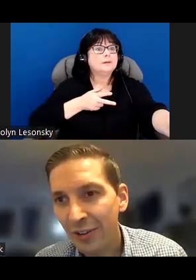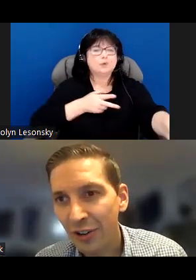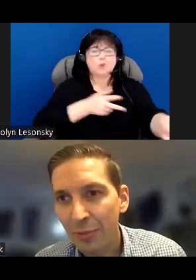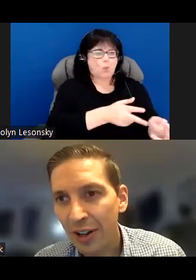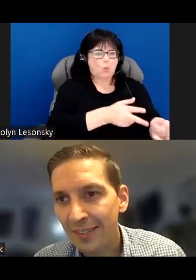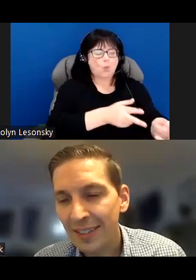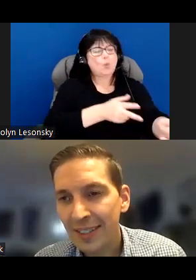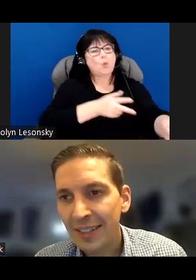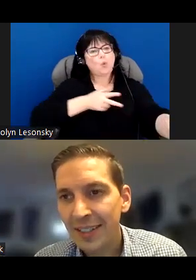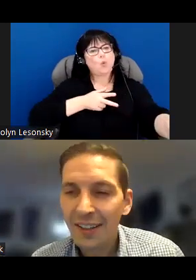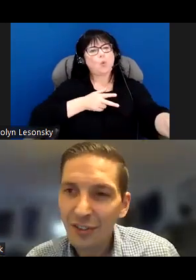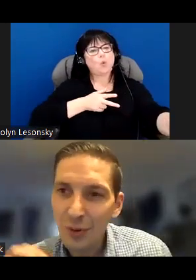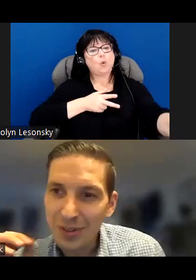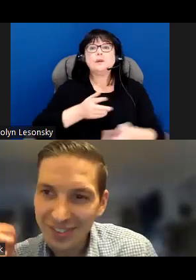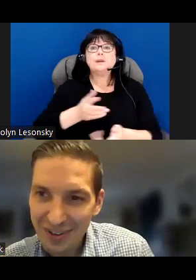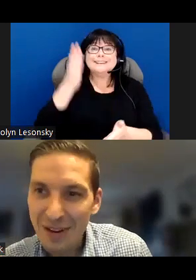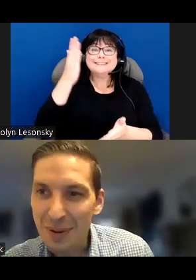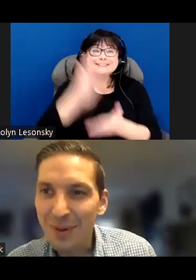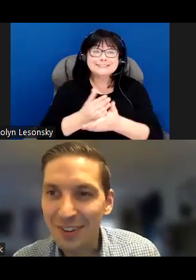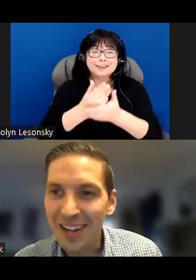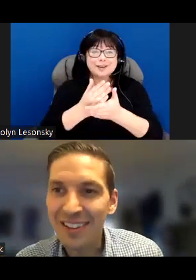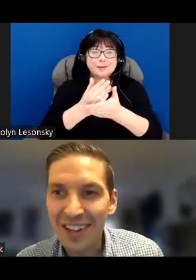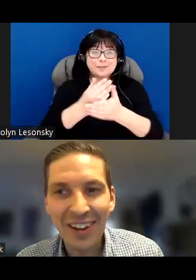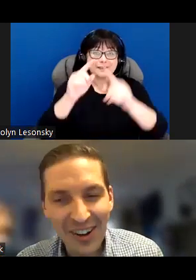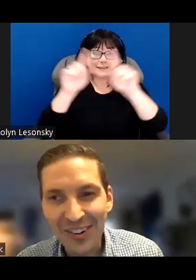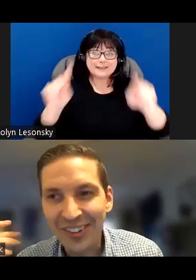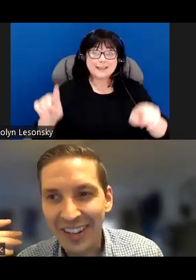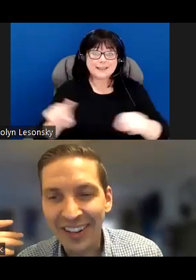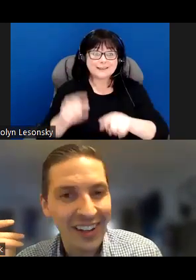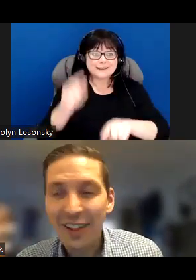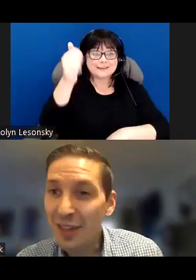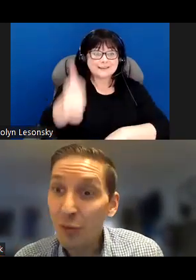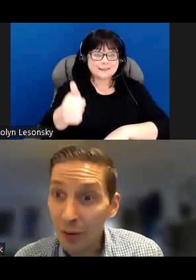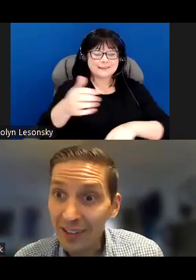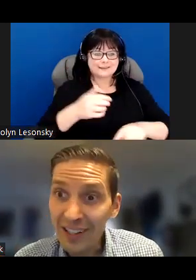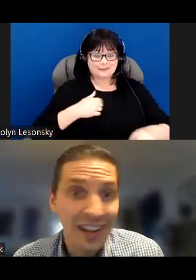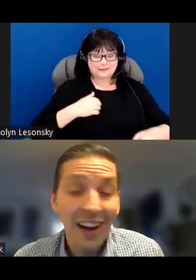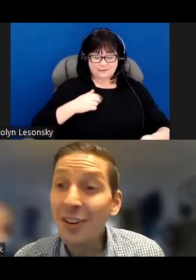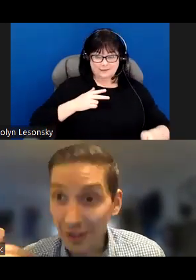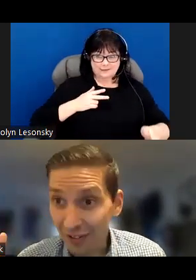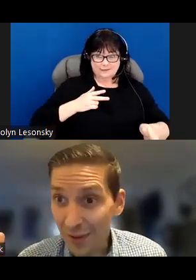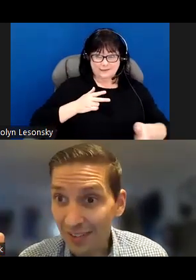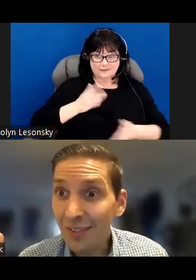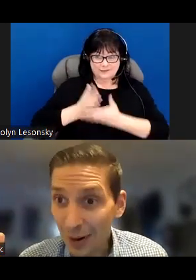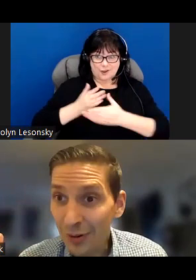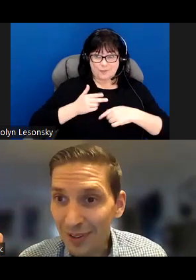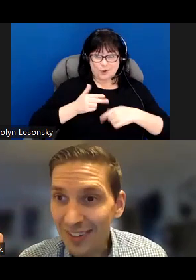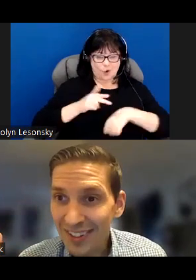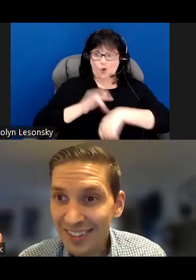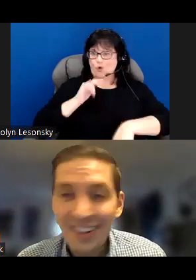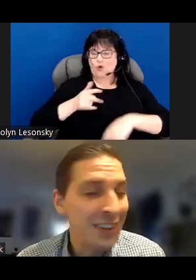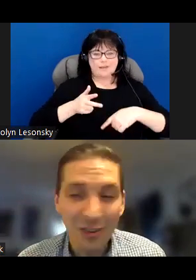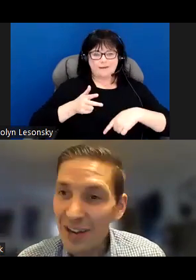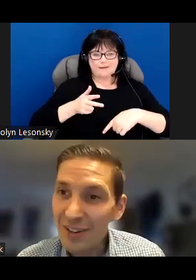sign or stop sign. So sometimes people hear that and think, oh, okay, they've greatly underestimated their own